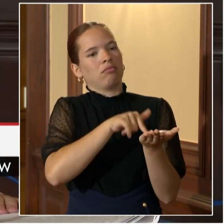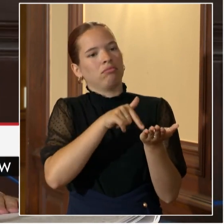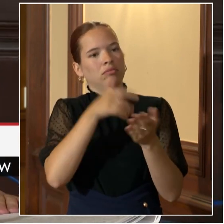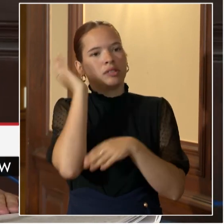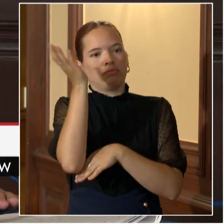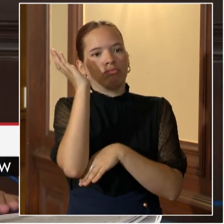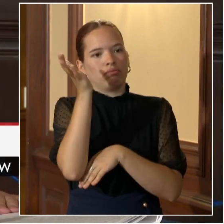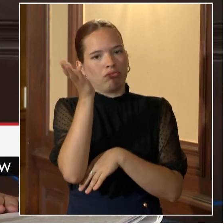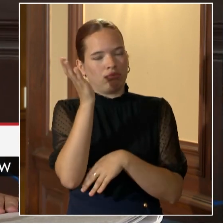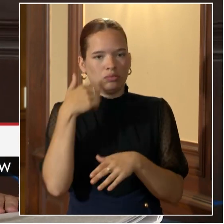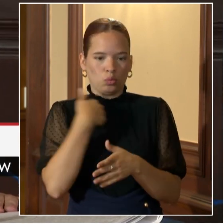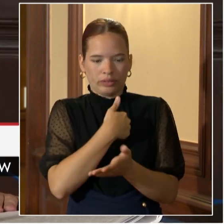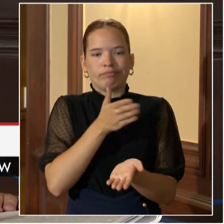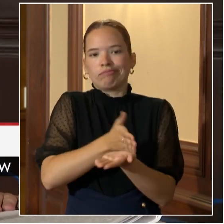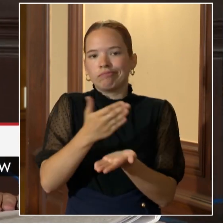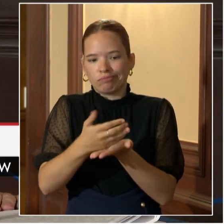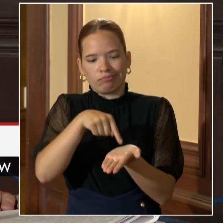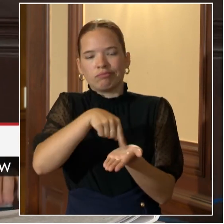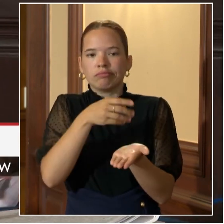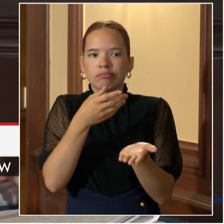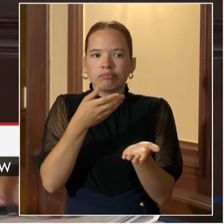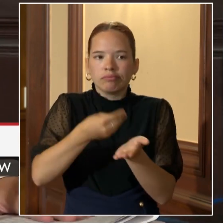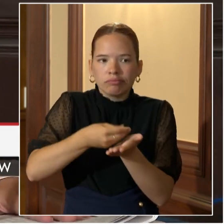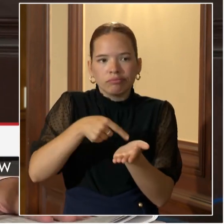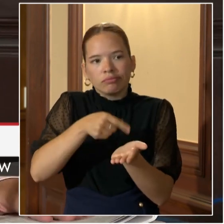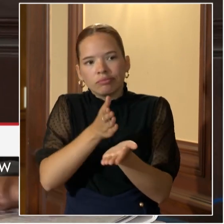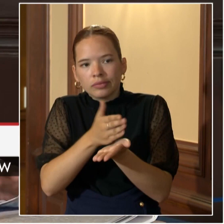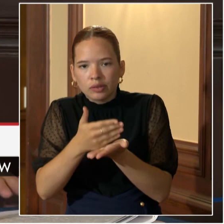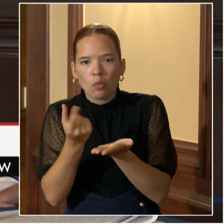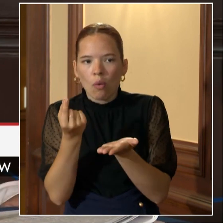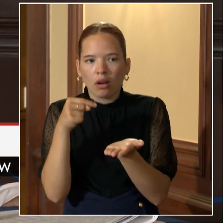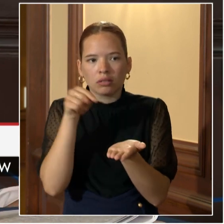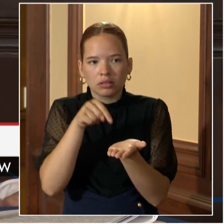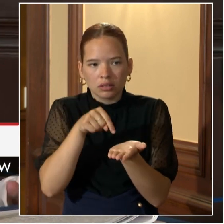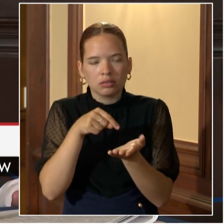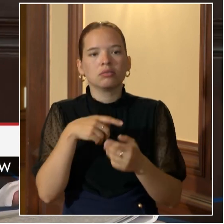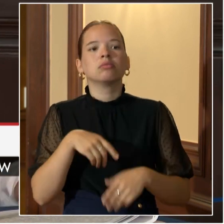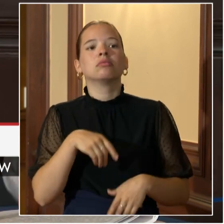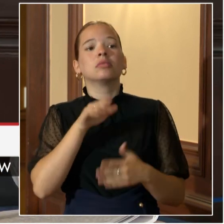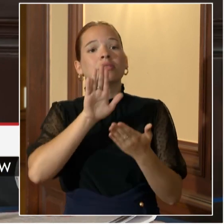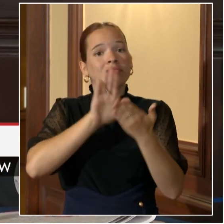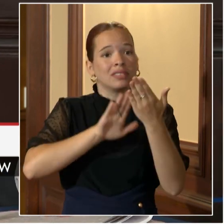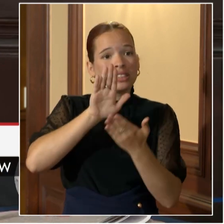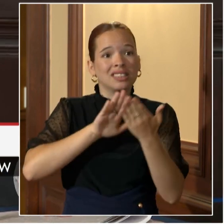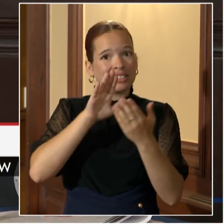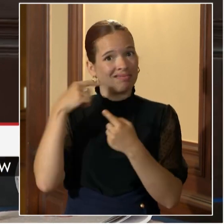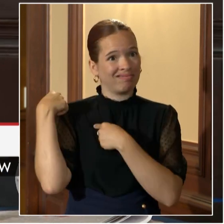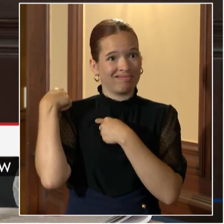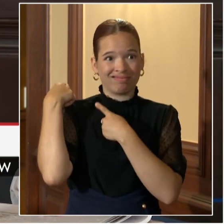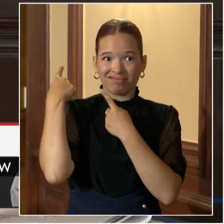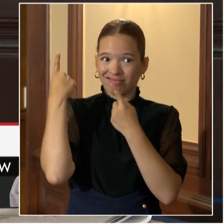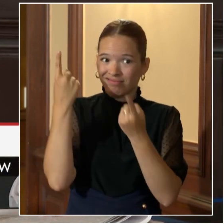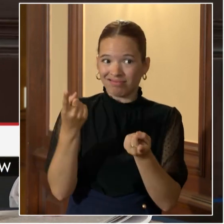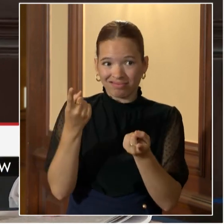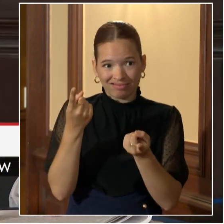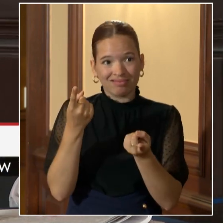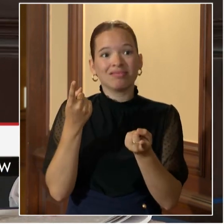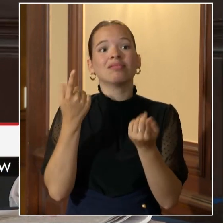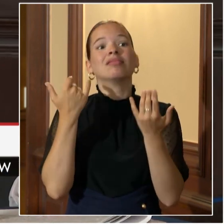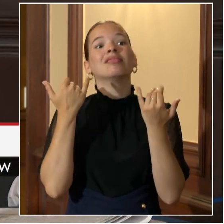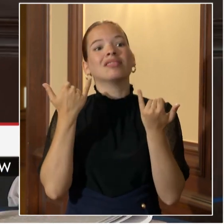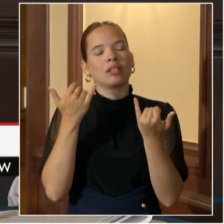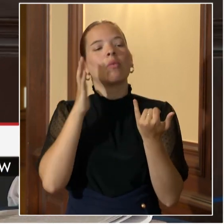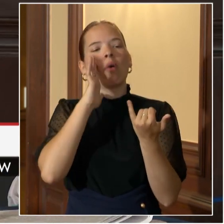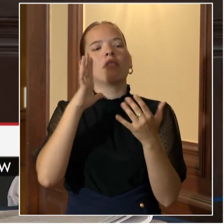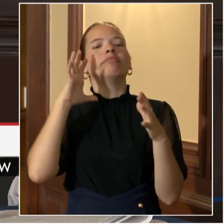first in-person meeting of the Commission in some time, I'll provide an overview of the functions and activities, especially for any members of the